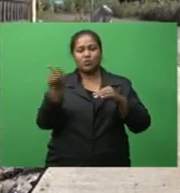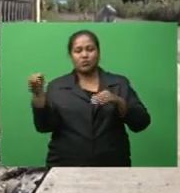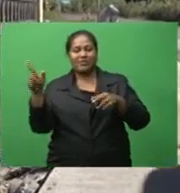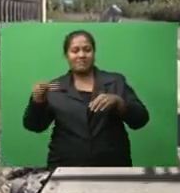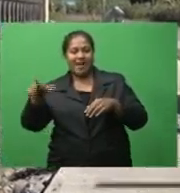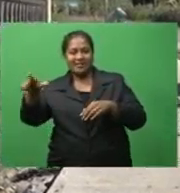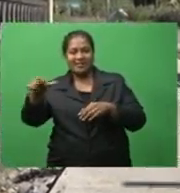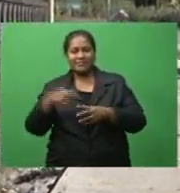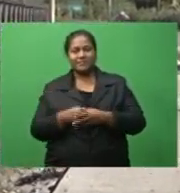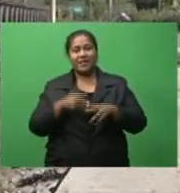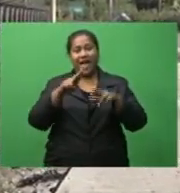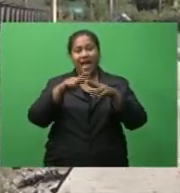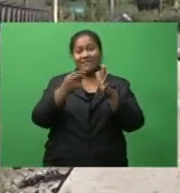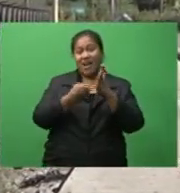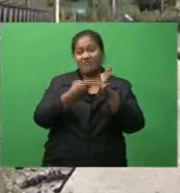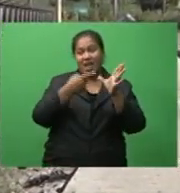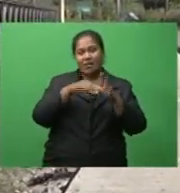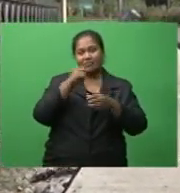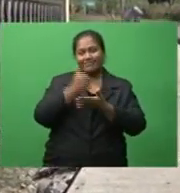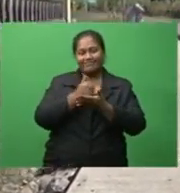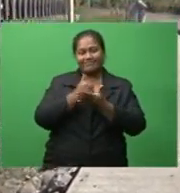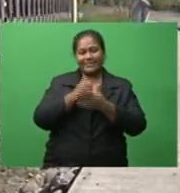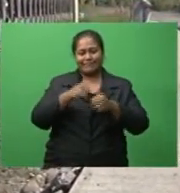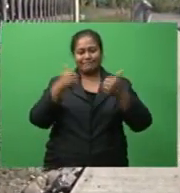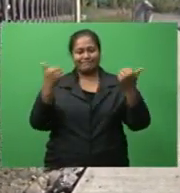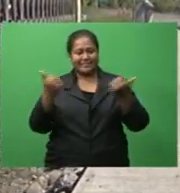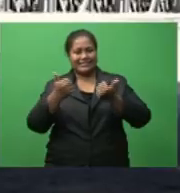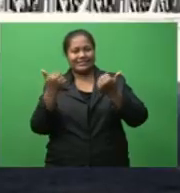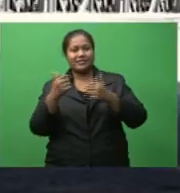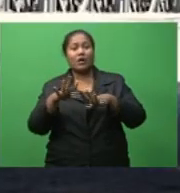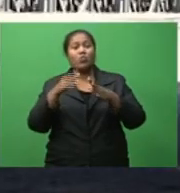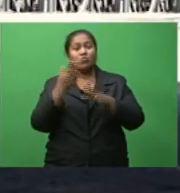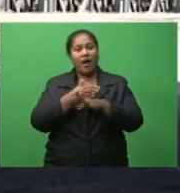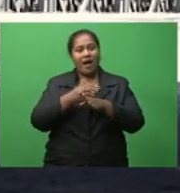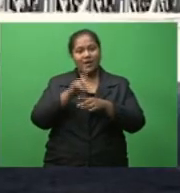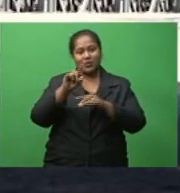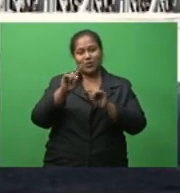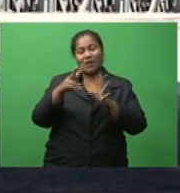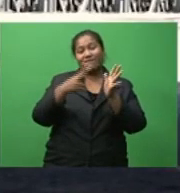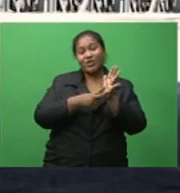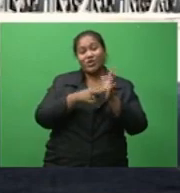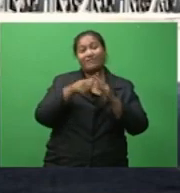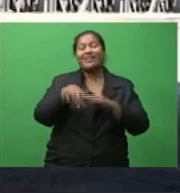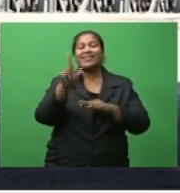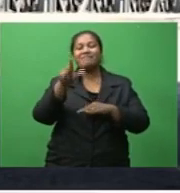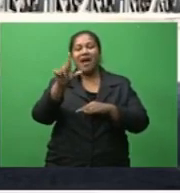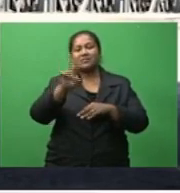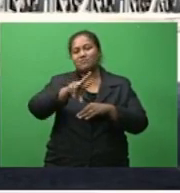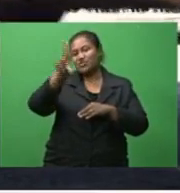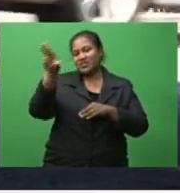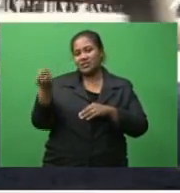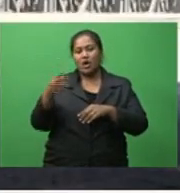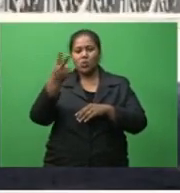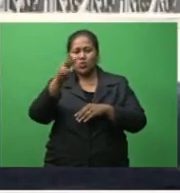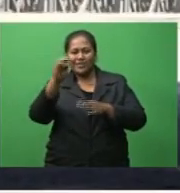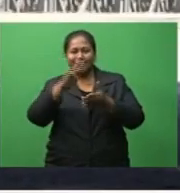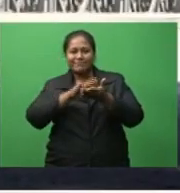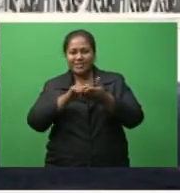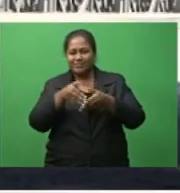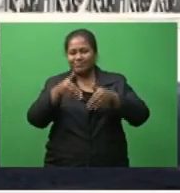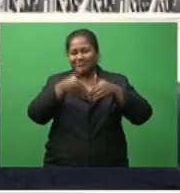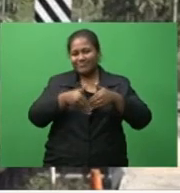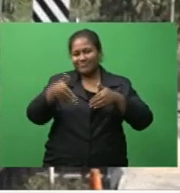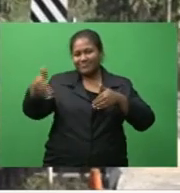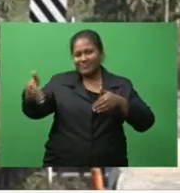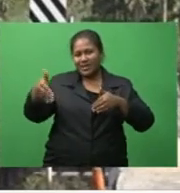Roads Authority confirms major work was carried out on the Vatundova Bridge outside Mombasa. The 20-metre bridge was the only bridge